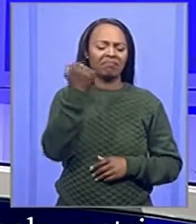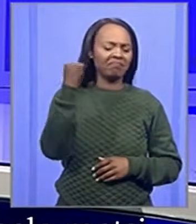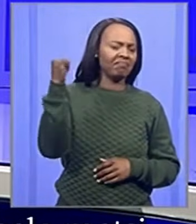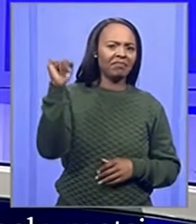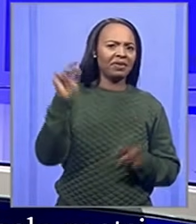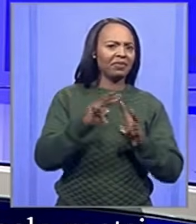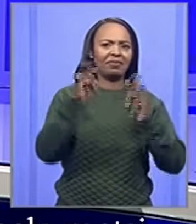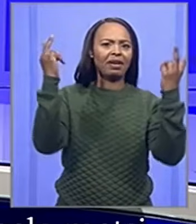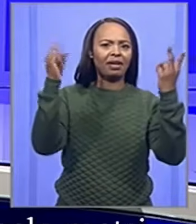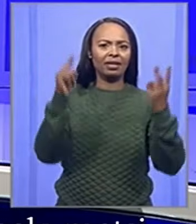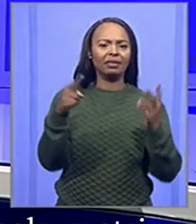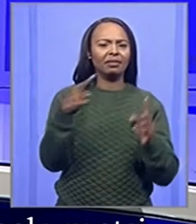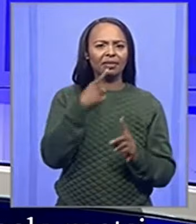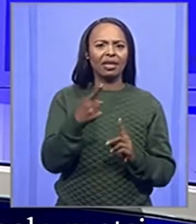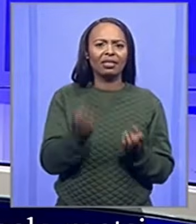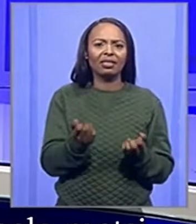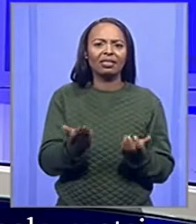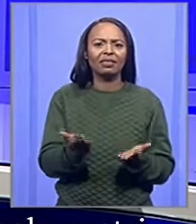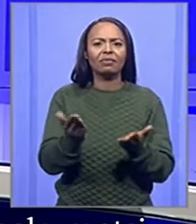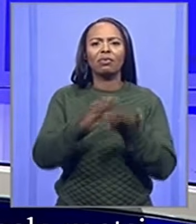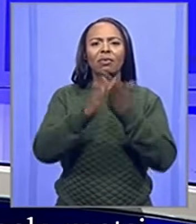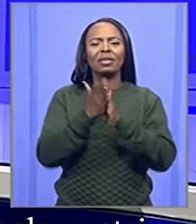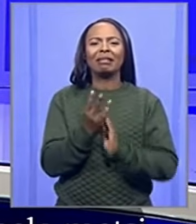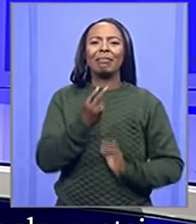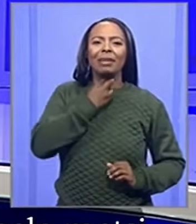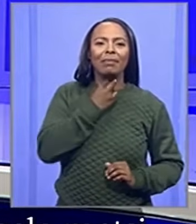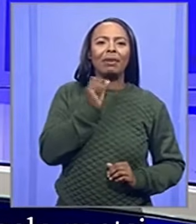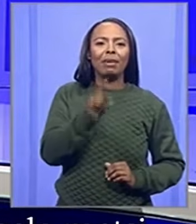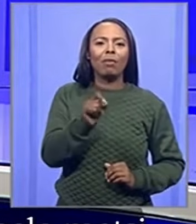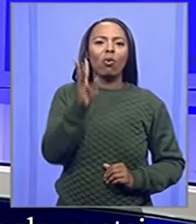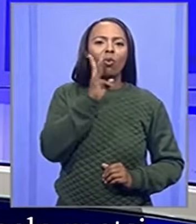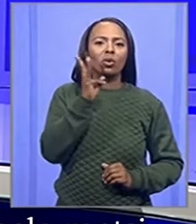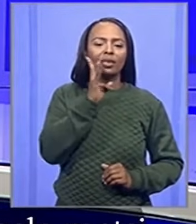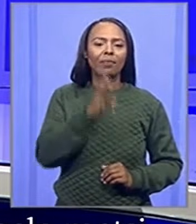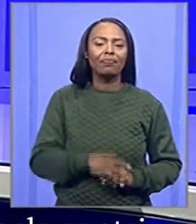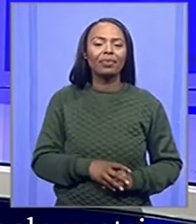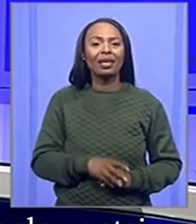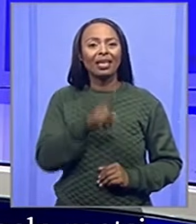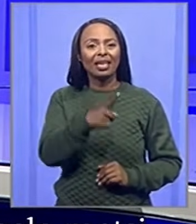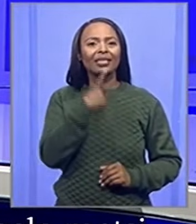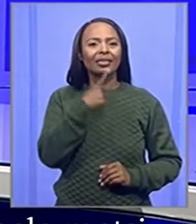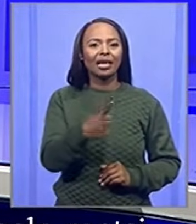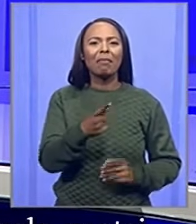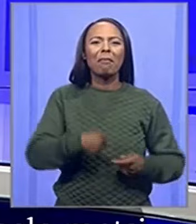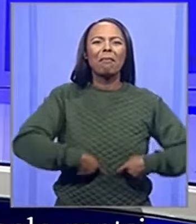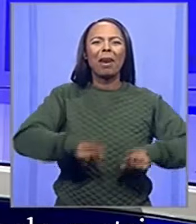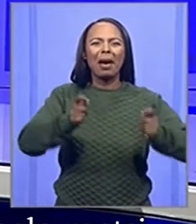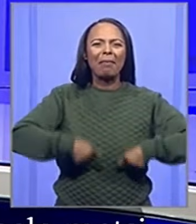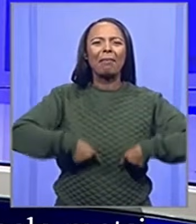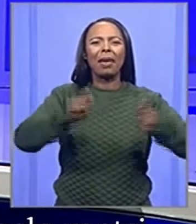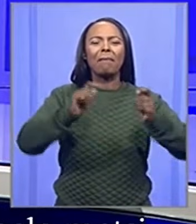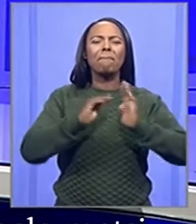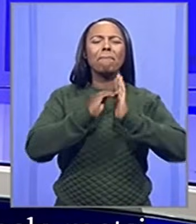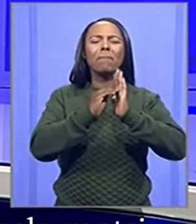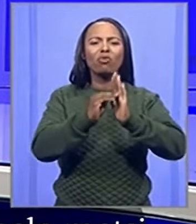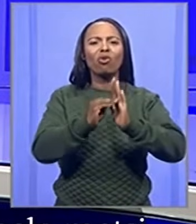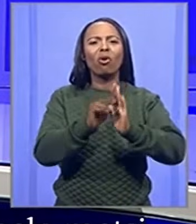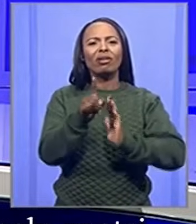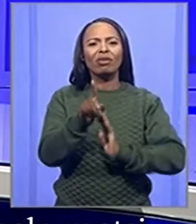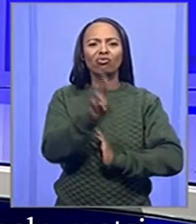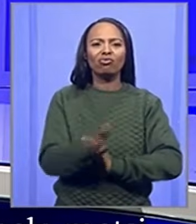reng ba palelwa ke go tlamela badirisi ka metsi. A re ba dirisitse dimilione tsa diranta go